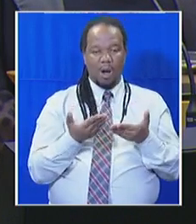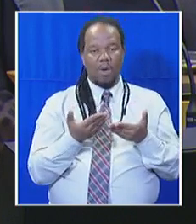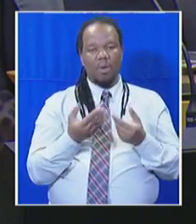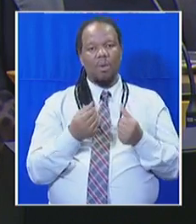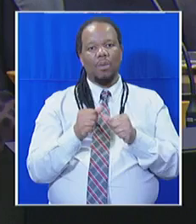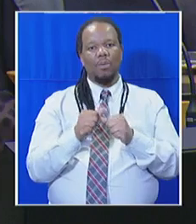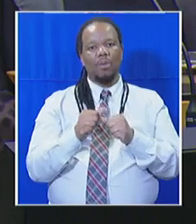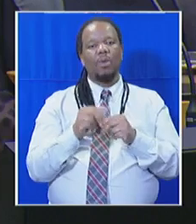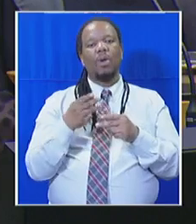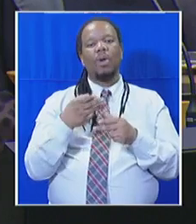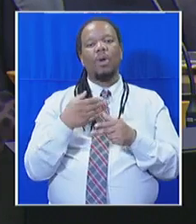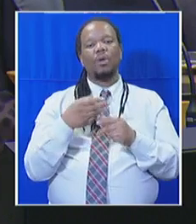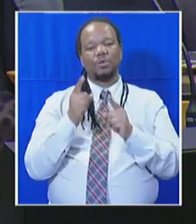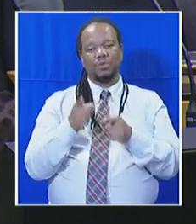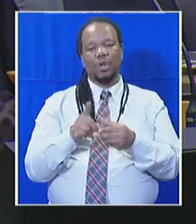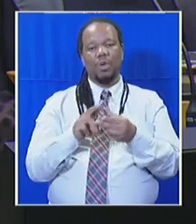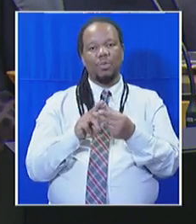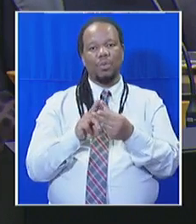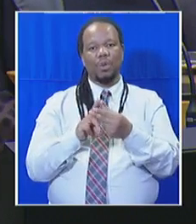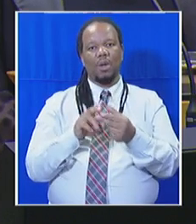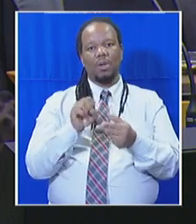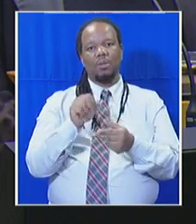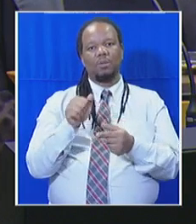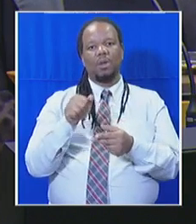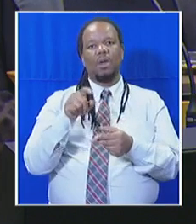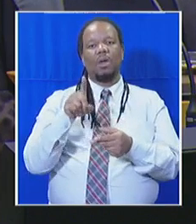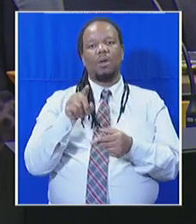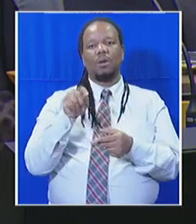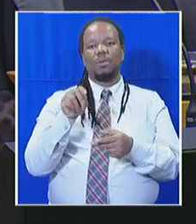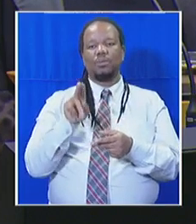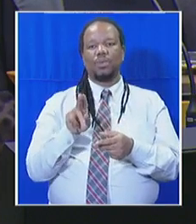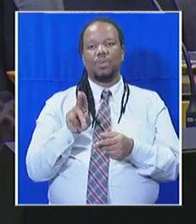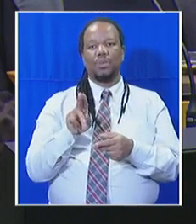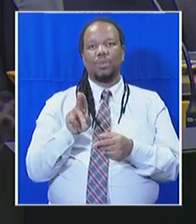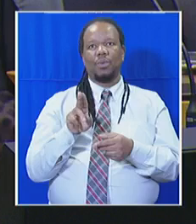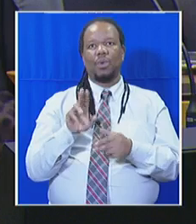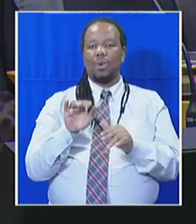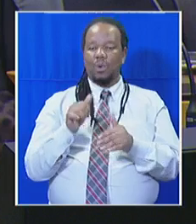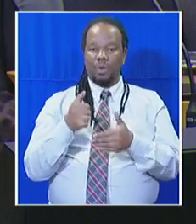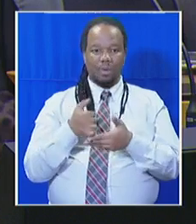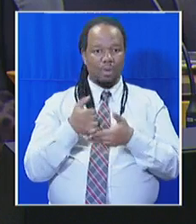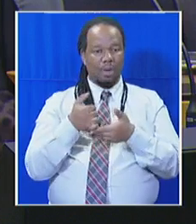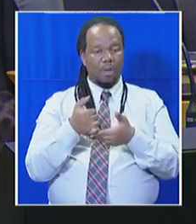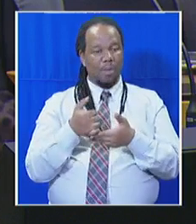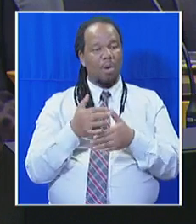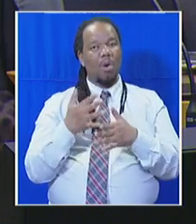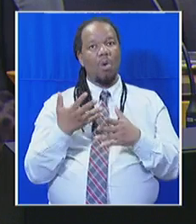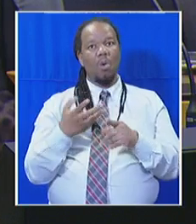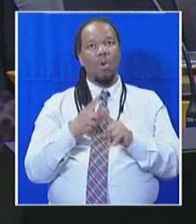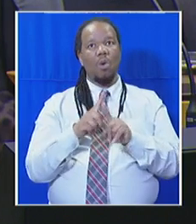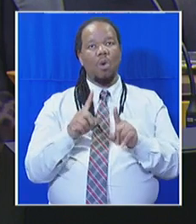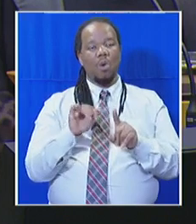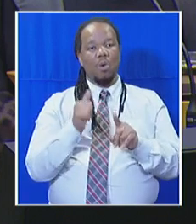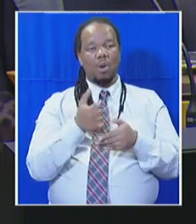teacher unions, particularly the South African Democratic Teachers Union, help or hinder government in its objective of achieving